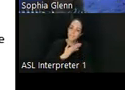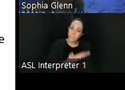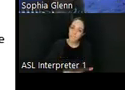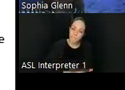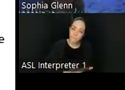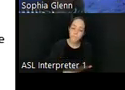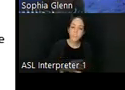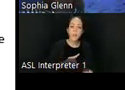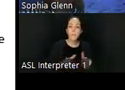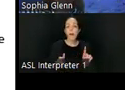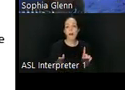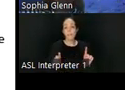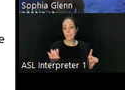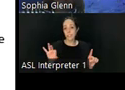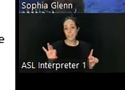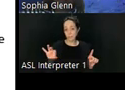if you're found,